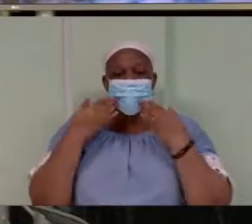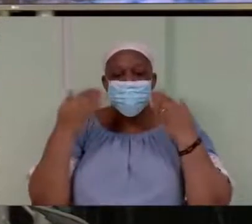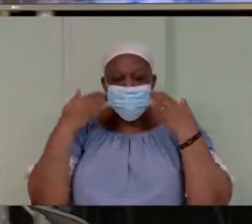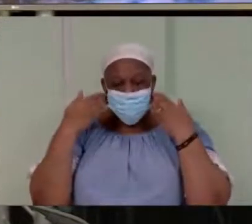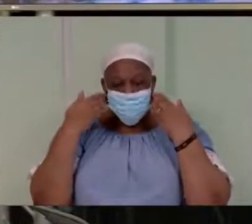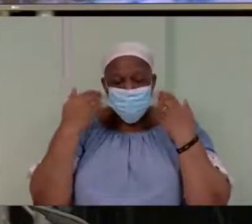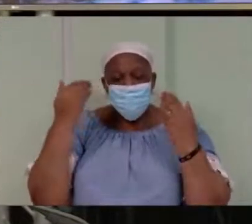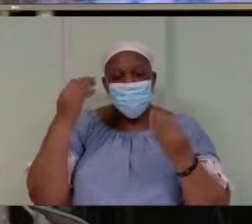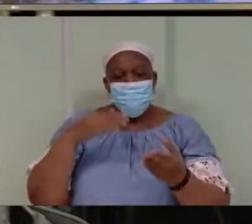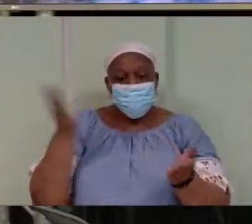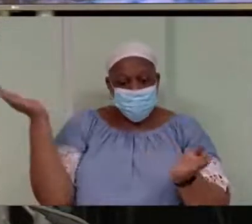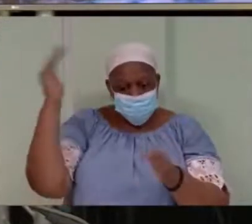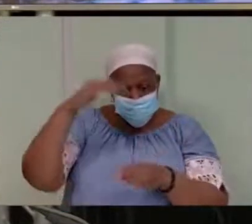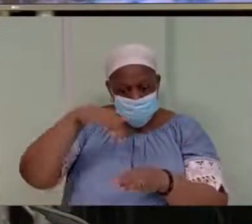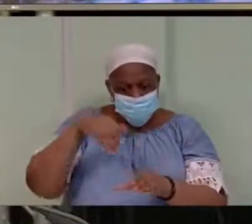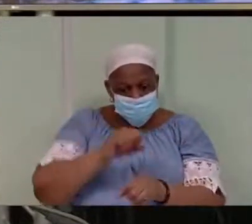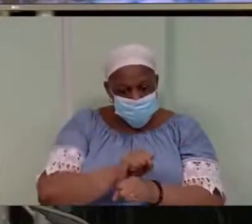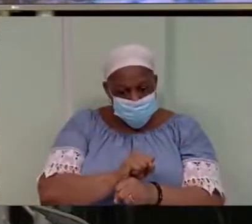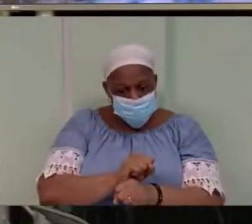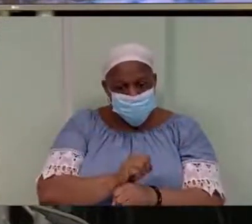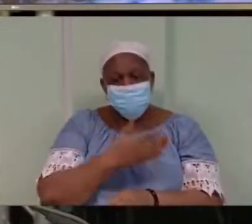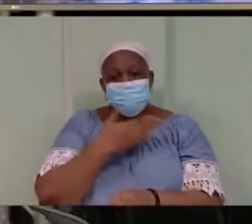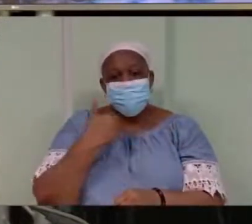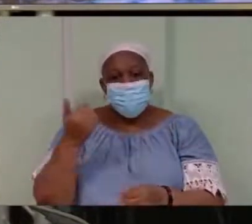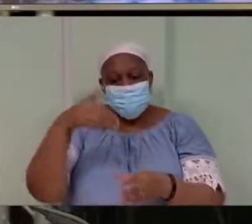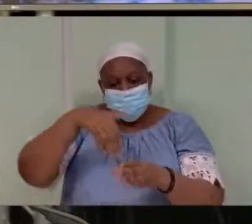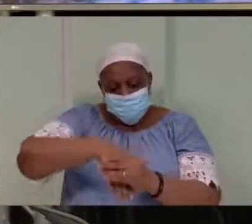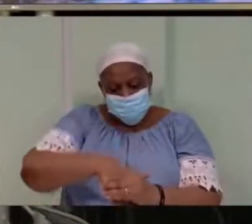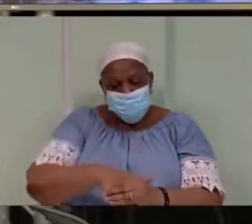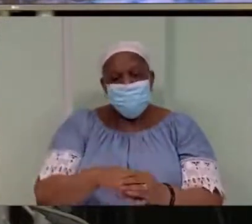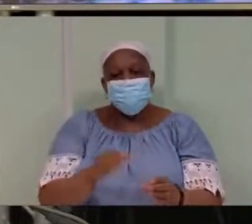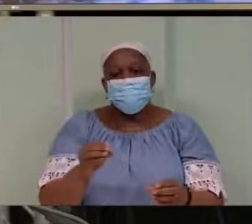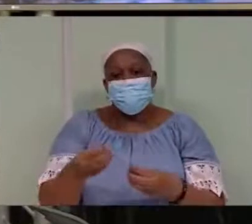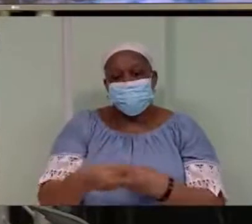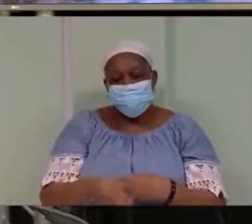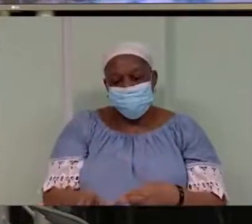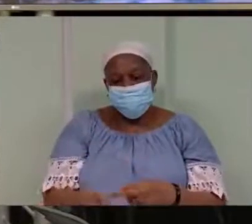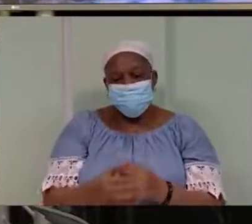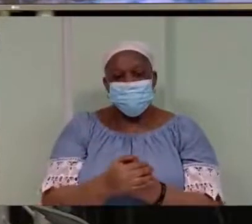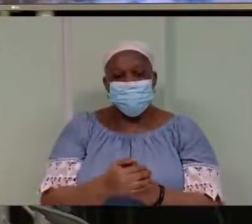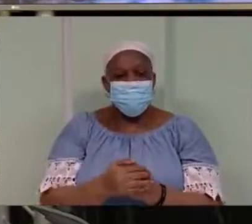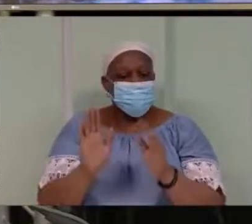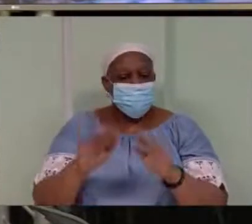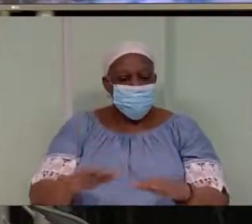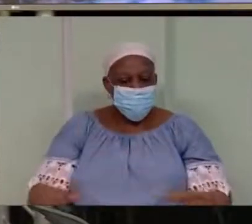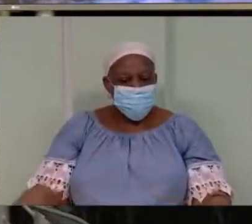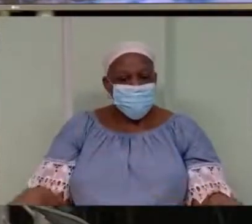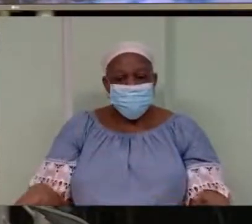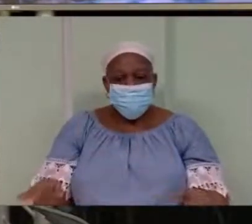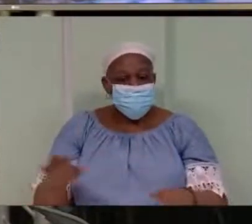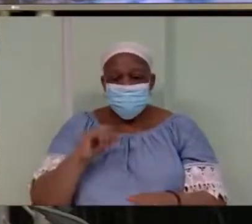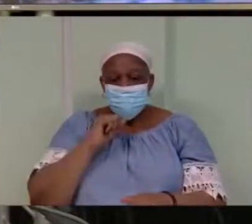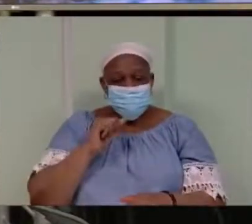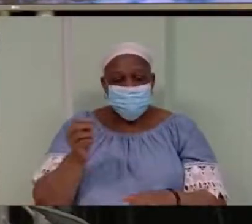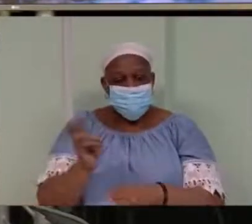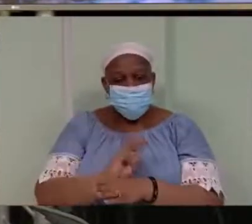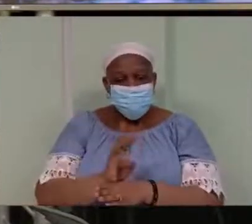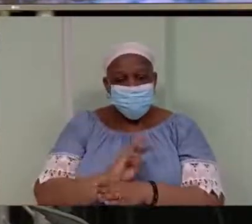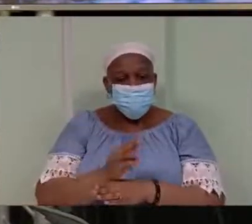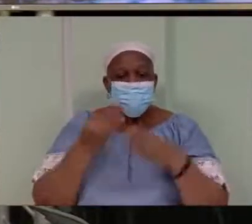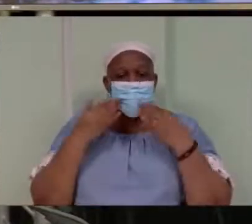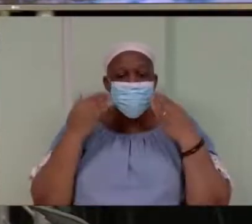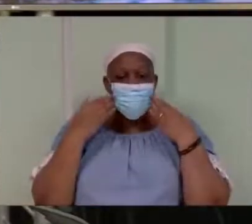the center nine children will not wear a face mask at any time